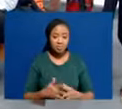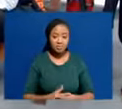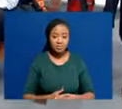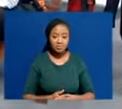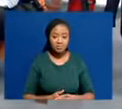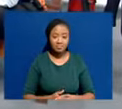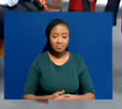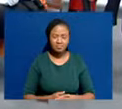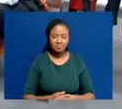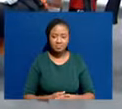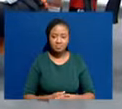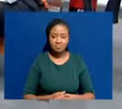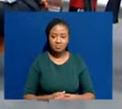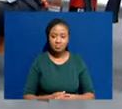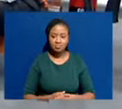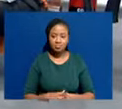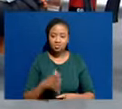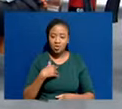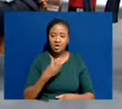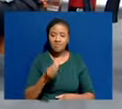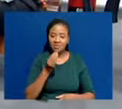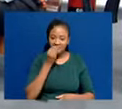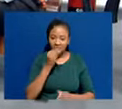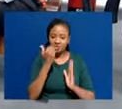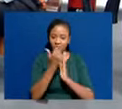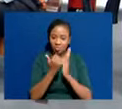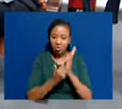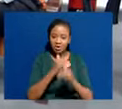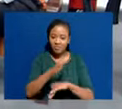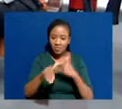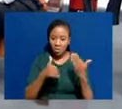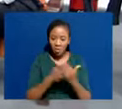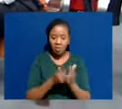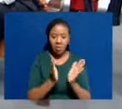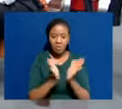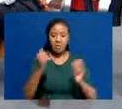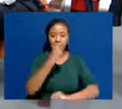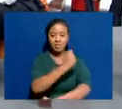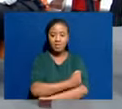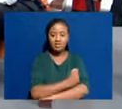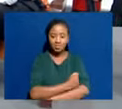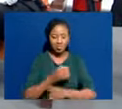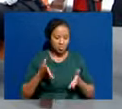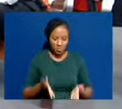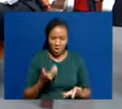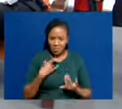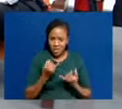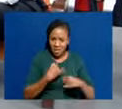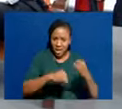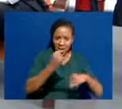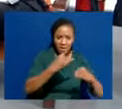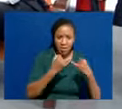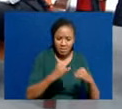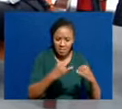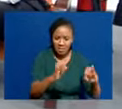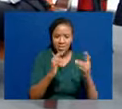To have a feeding program for all public school. Oh, my goodness. I'm implementing what I said I'll do. Number one.